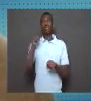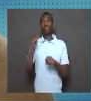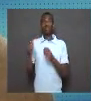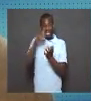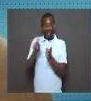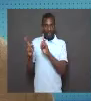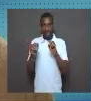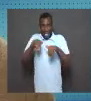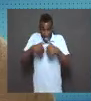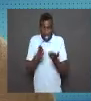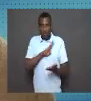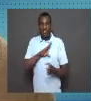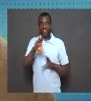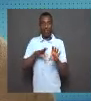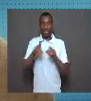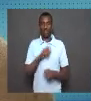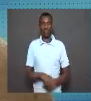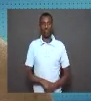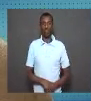they behave.